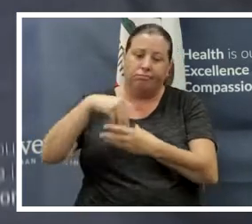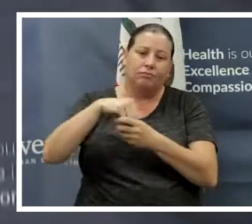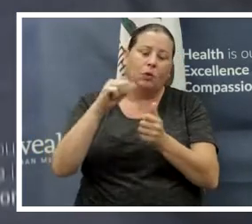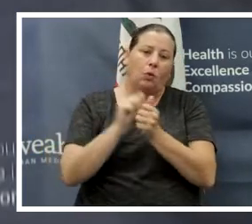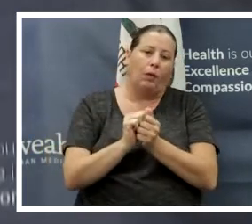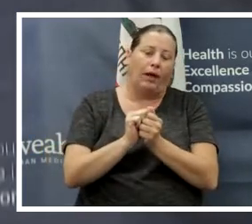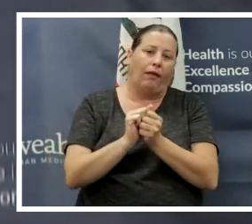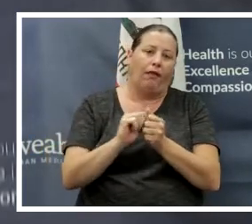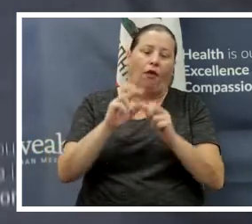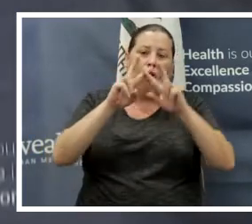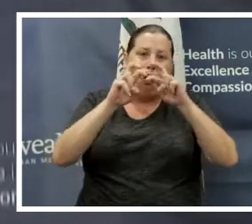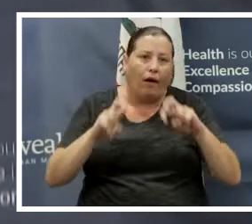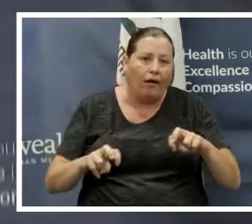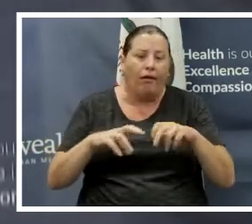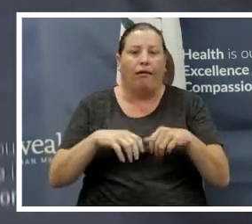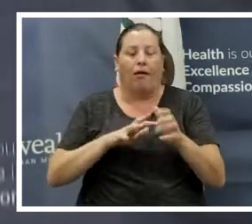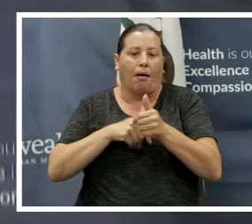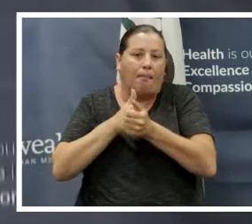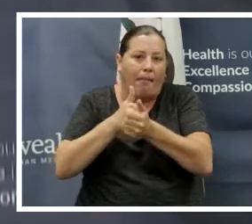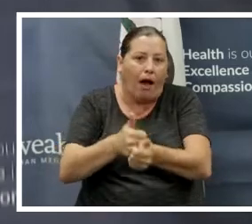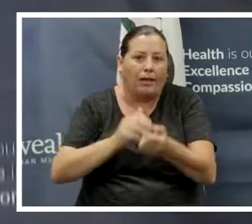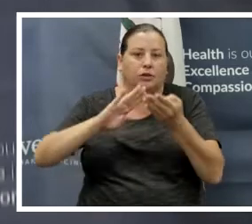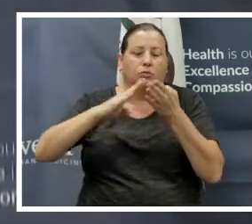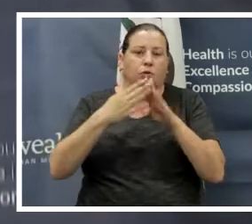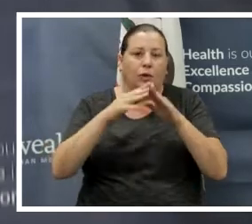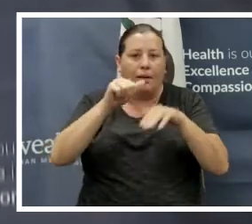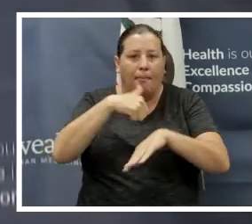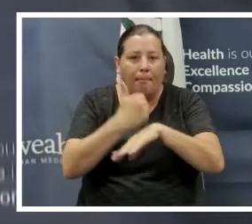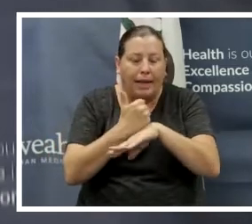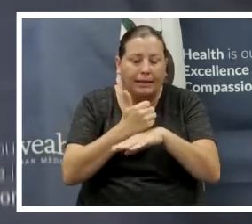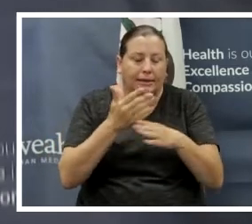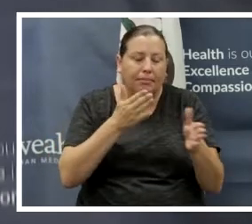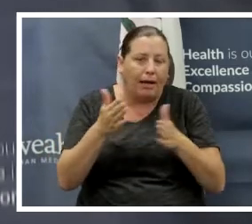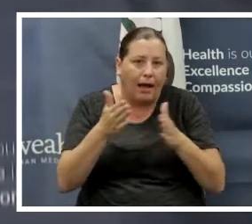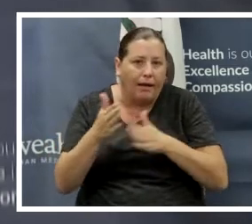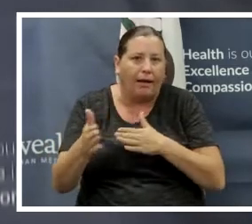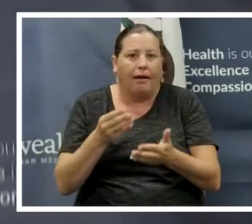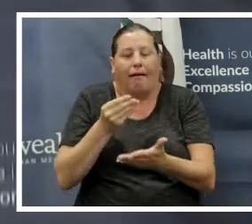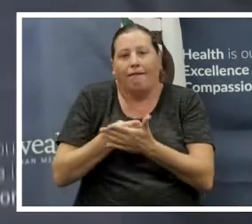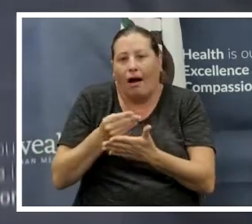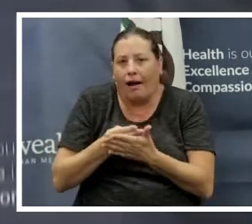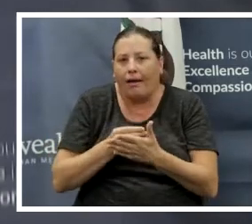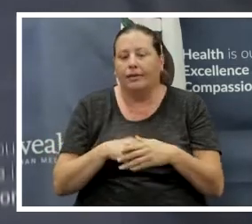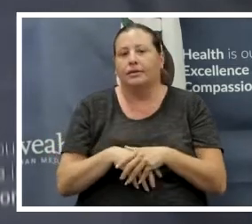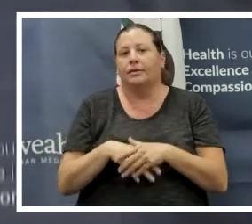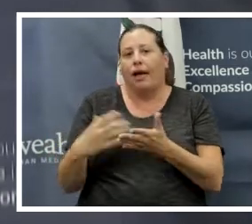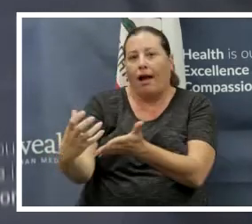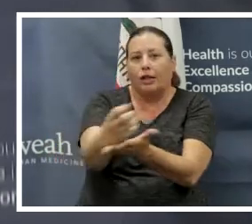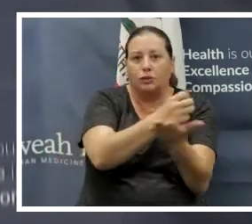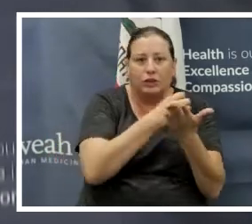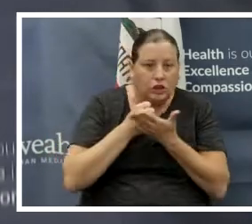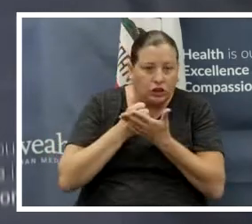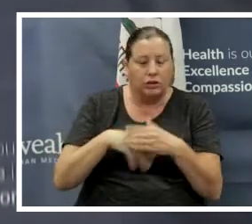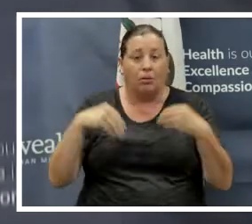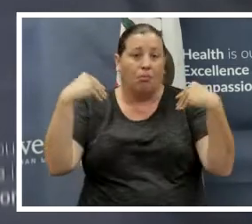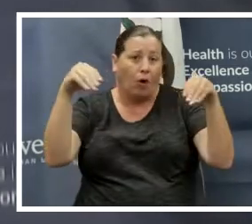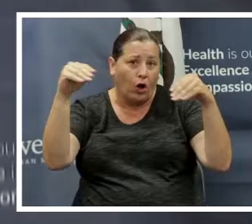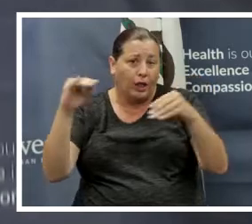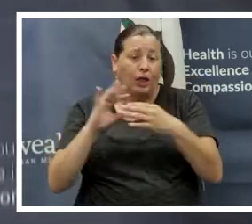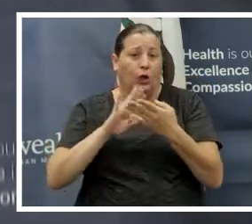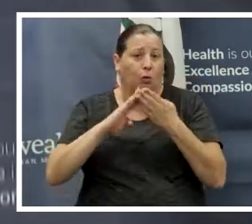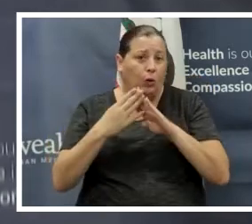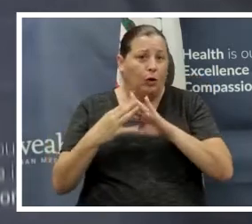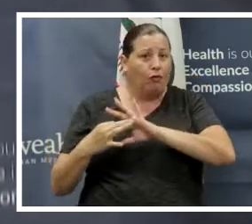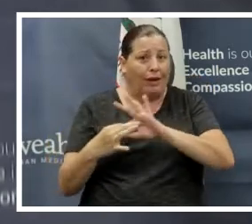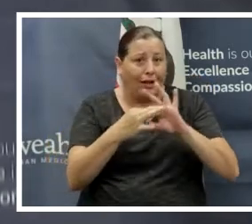compliance, community-based planning, finance, property services and acquisitions, marketing and community relations,